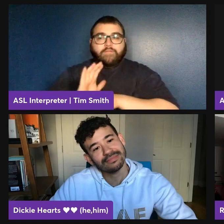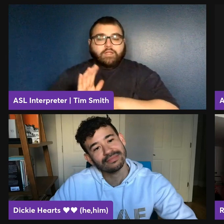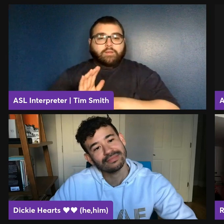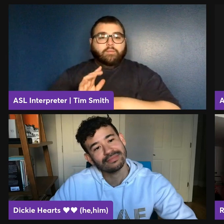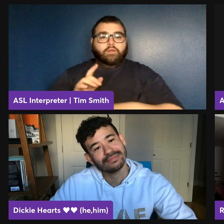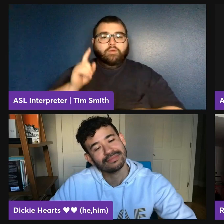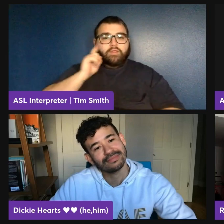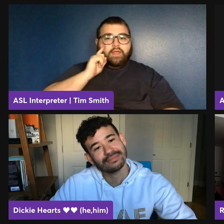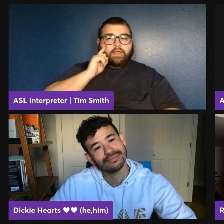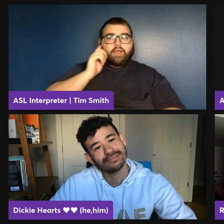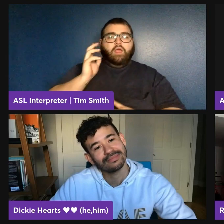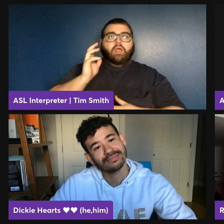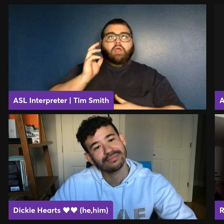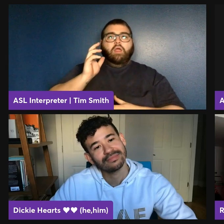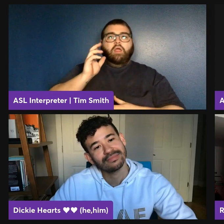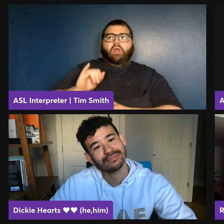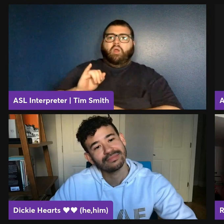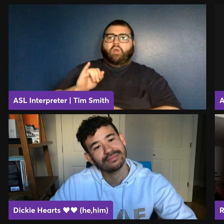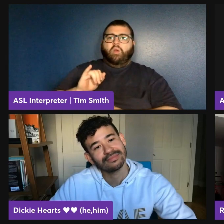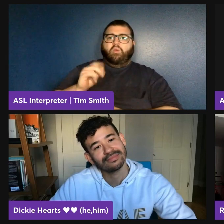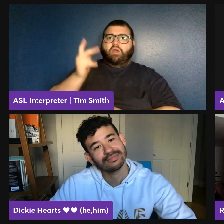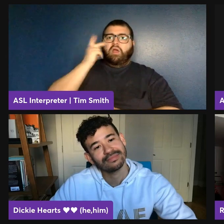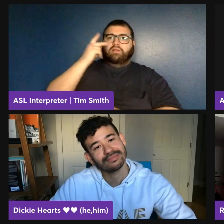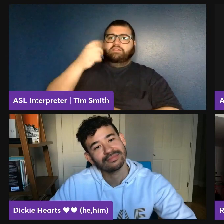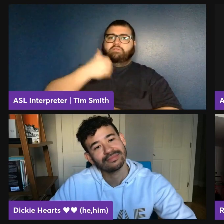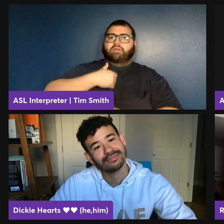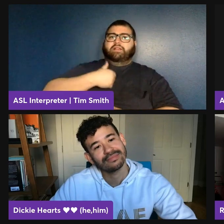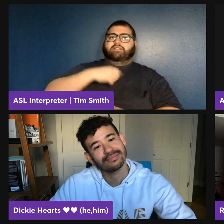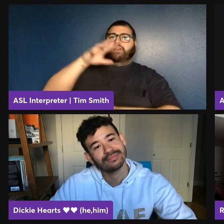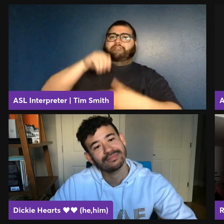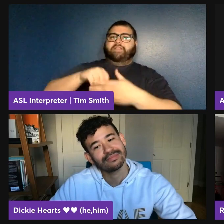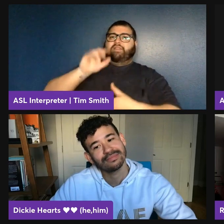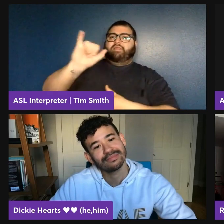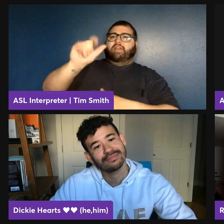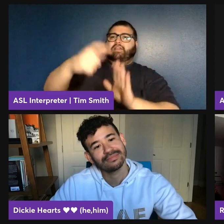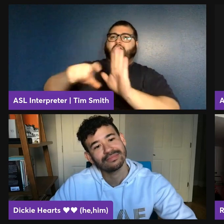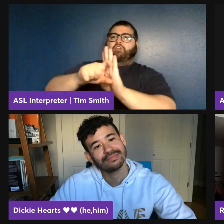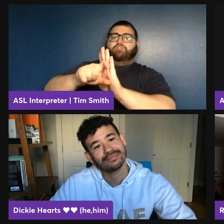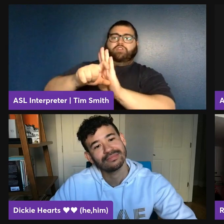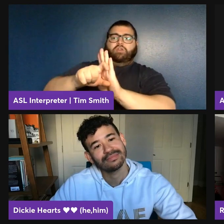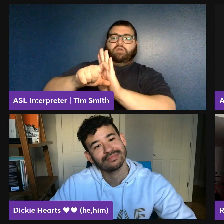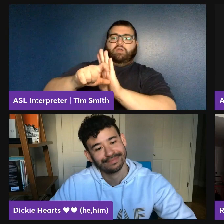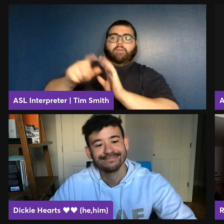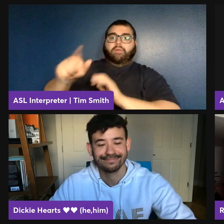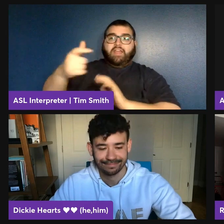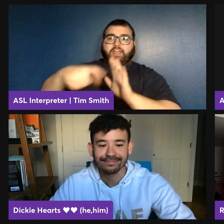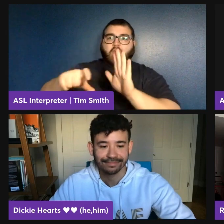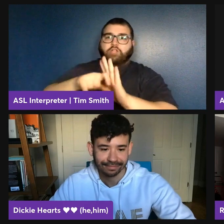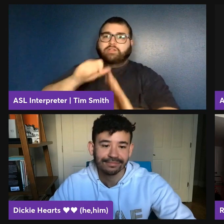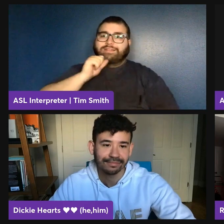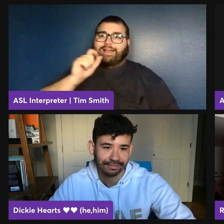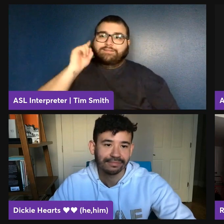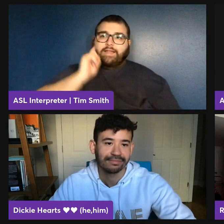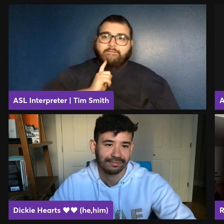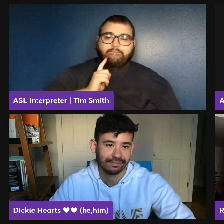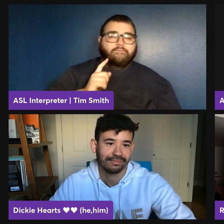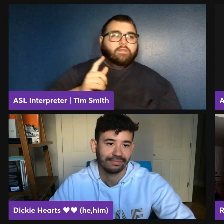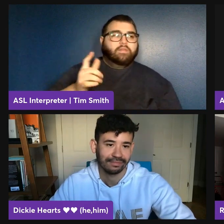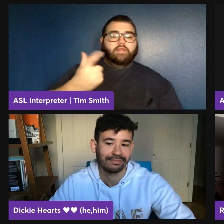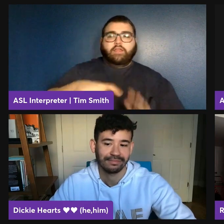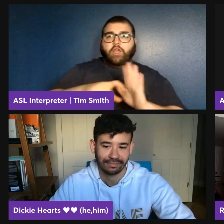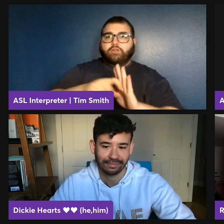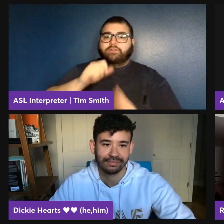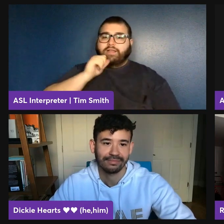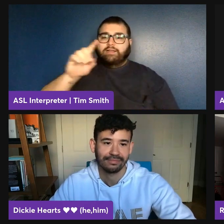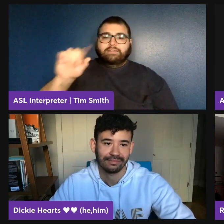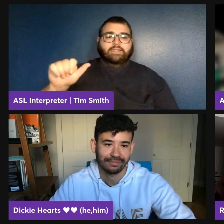but I see myself in that character, and that character is not deaf, or that character is not disabled, but that's